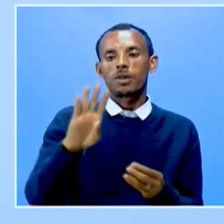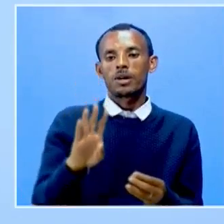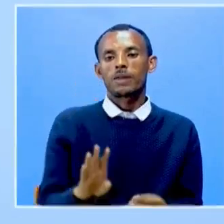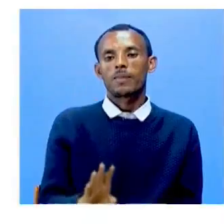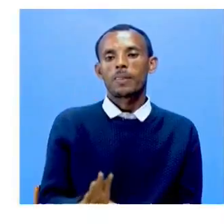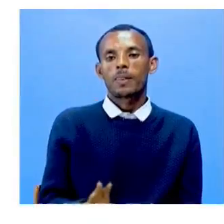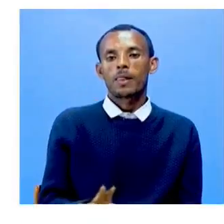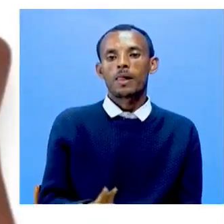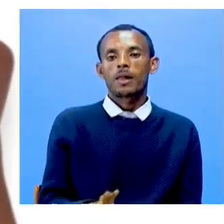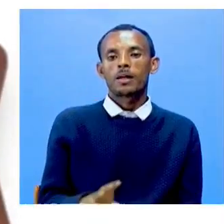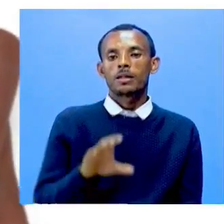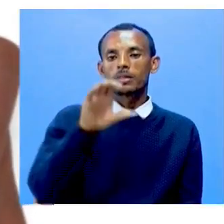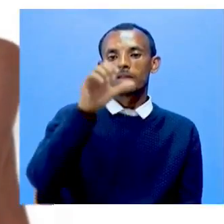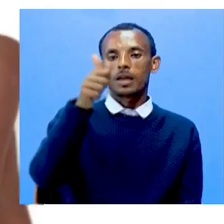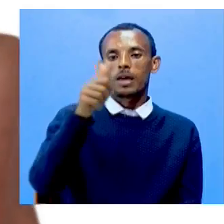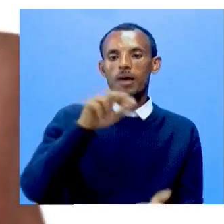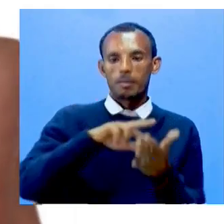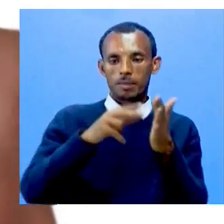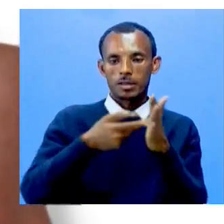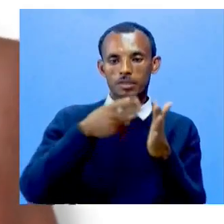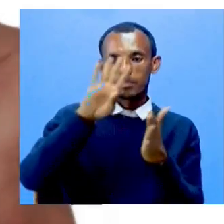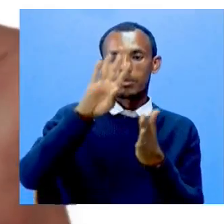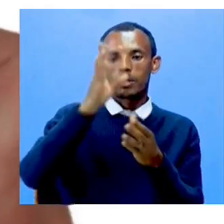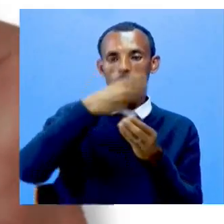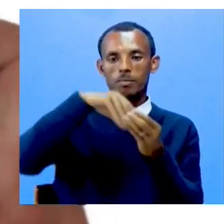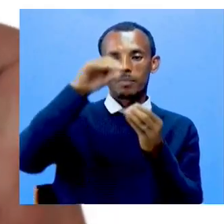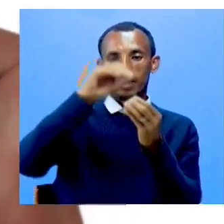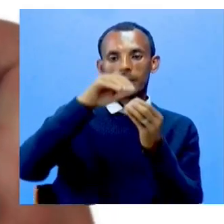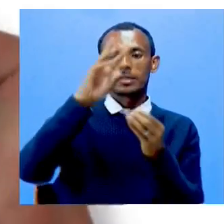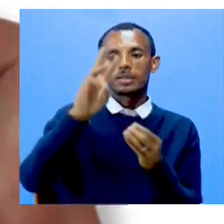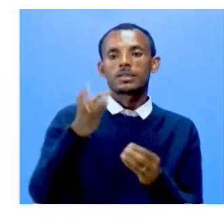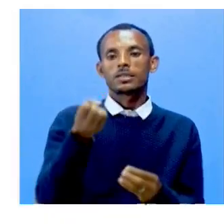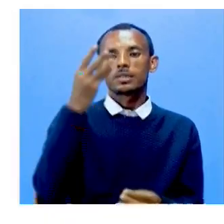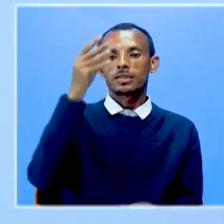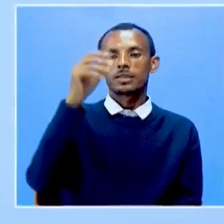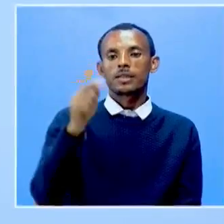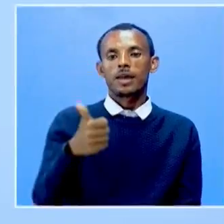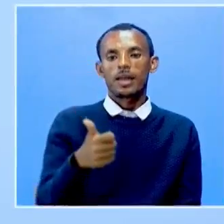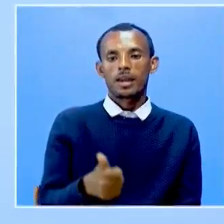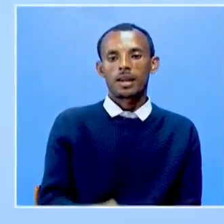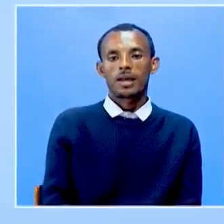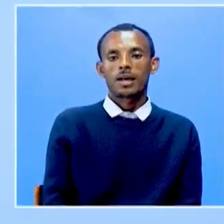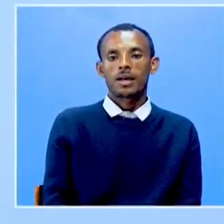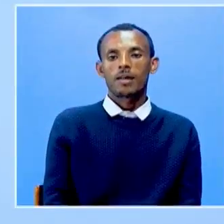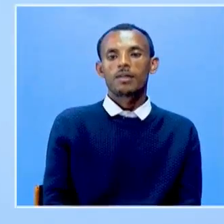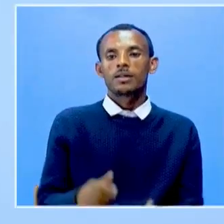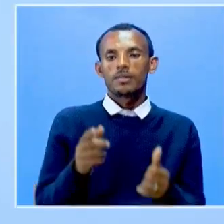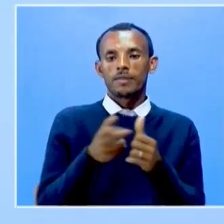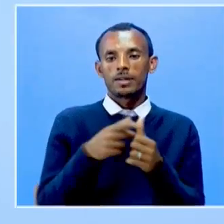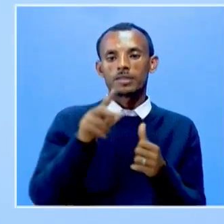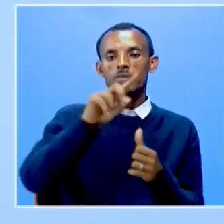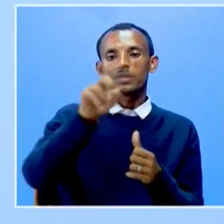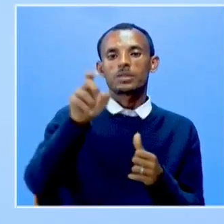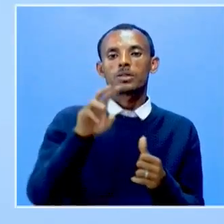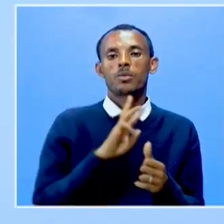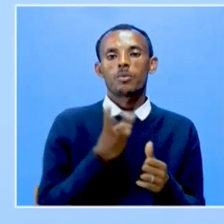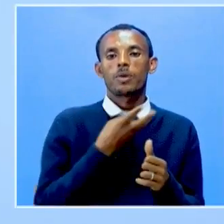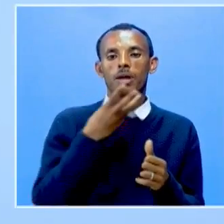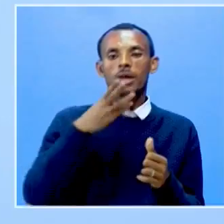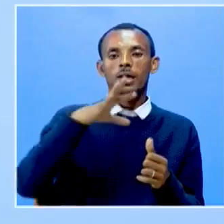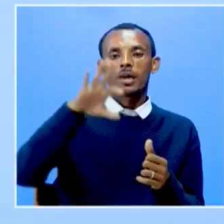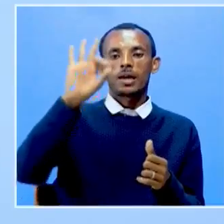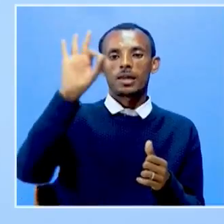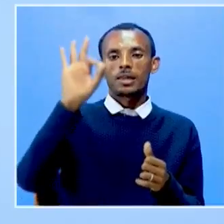6. CA is 4 plus 6, it is 10. Therefore, for the first question, we are asked to